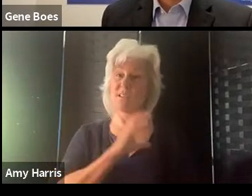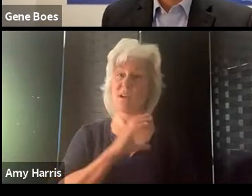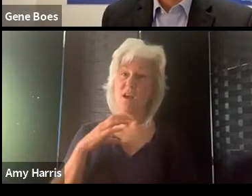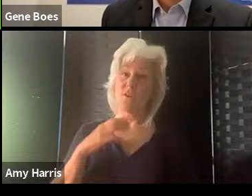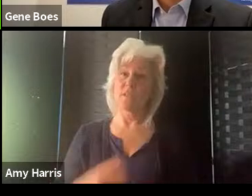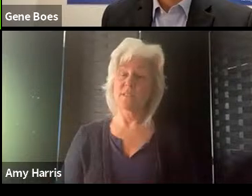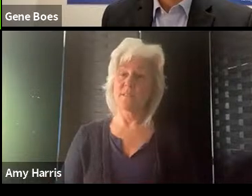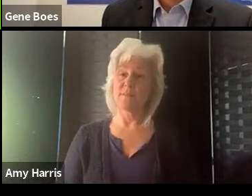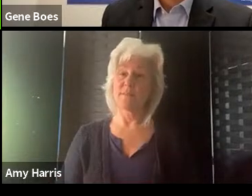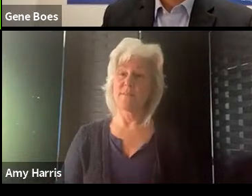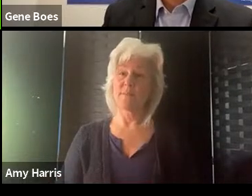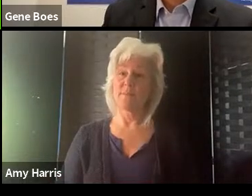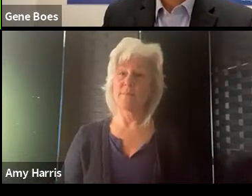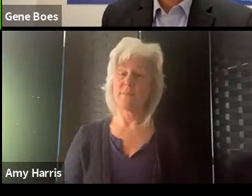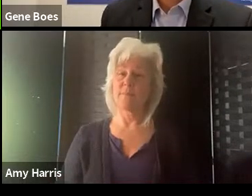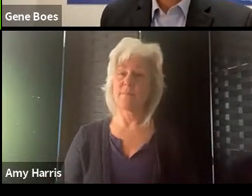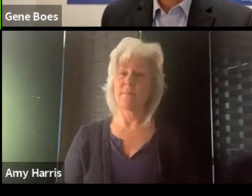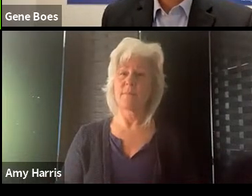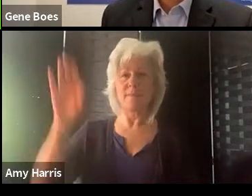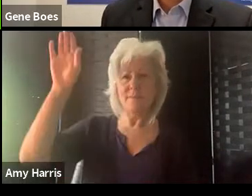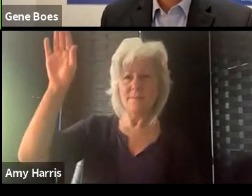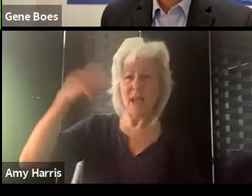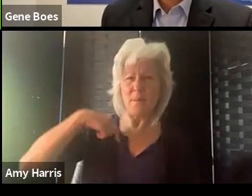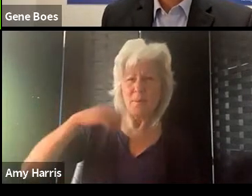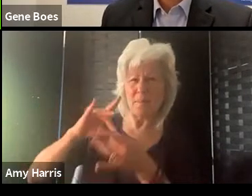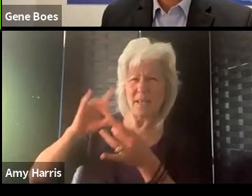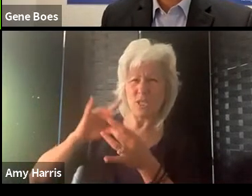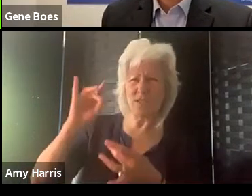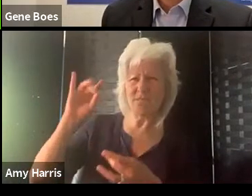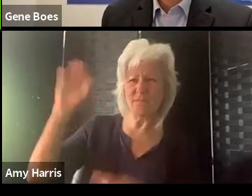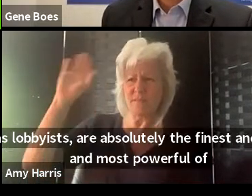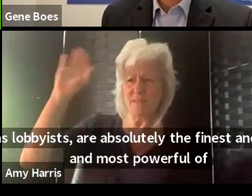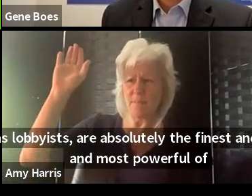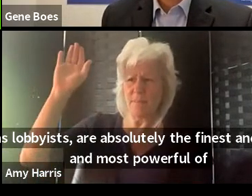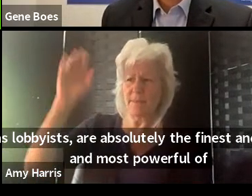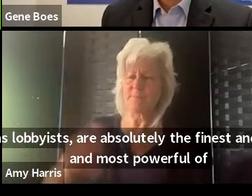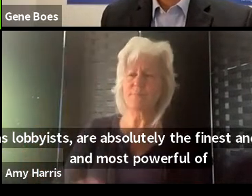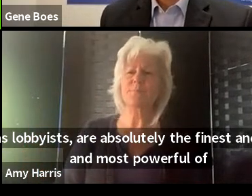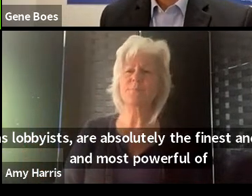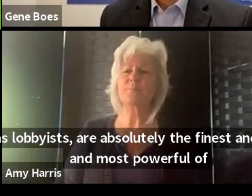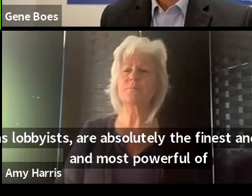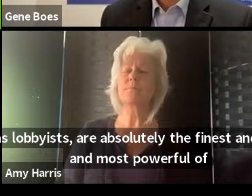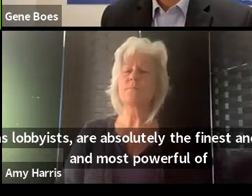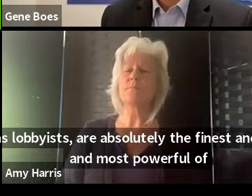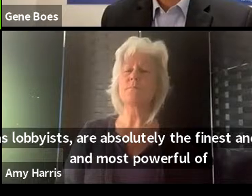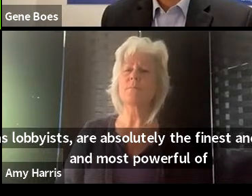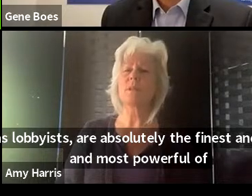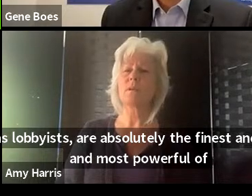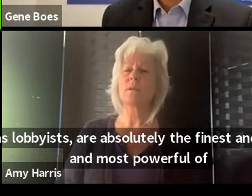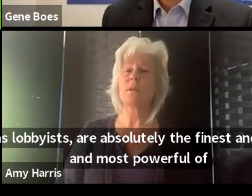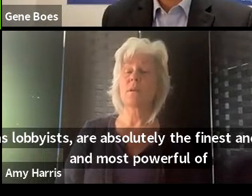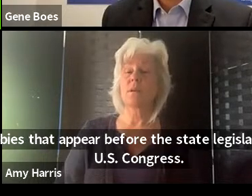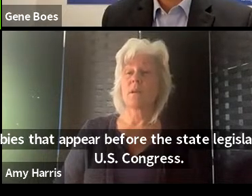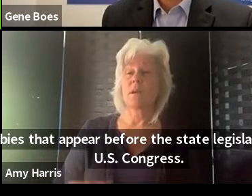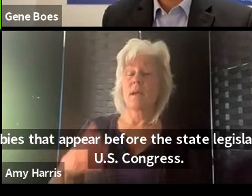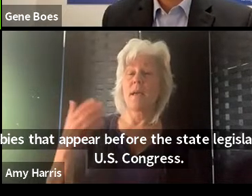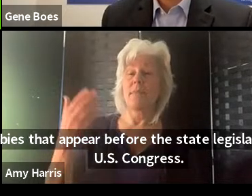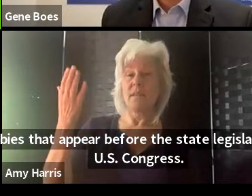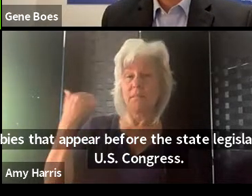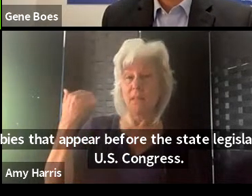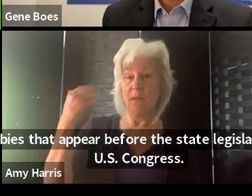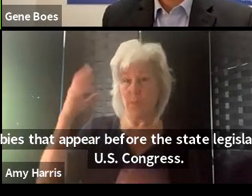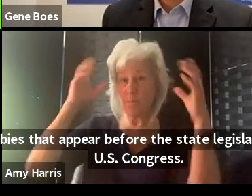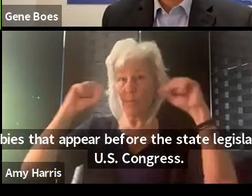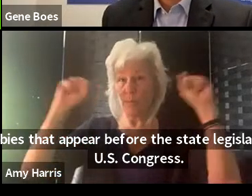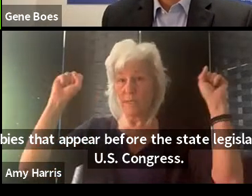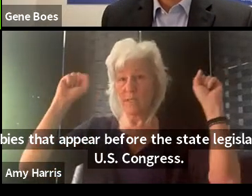ahead. Could I mention something? In the last administration, we nearly